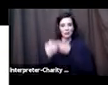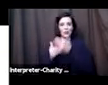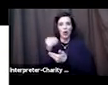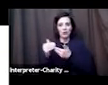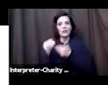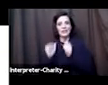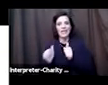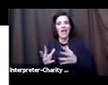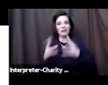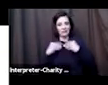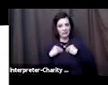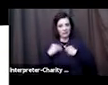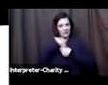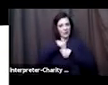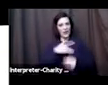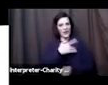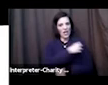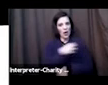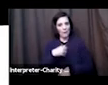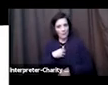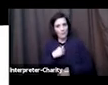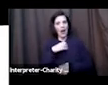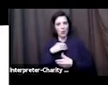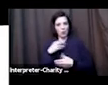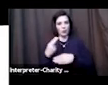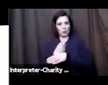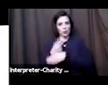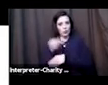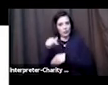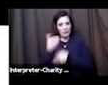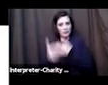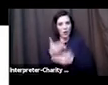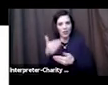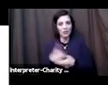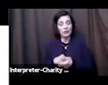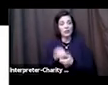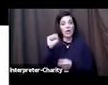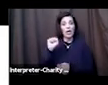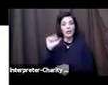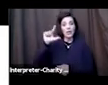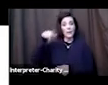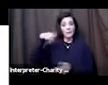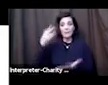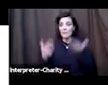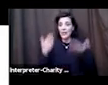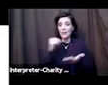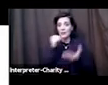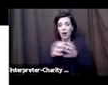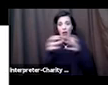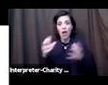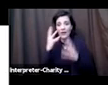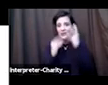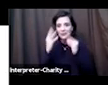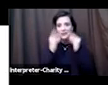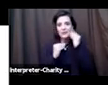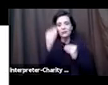too, that we should also be empowered to be a part of this process. That SLPs may not have the experience to know